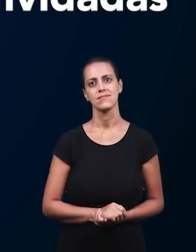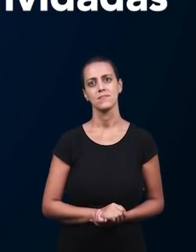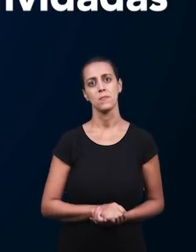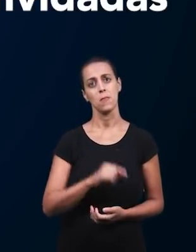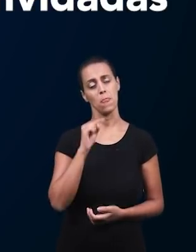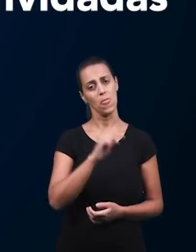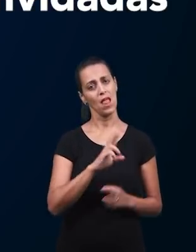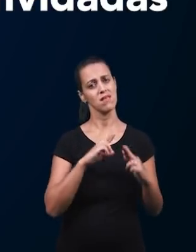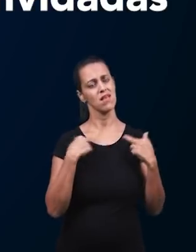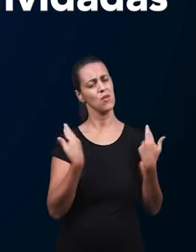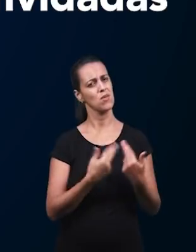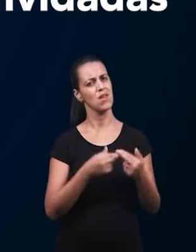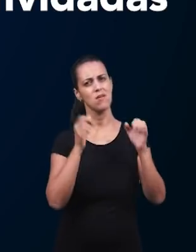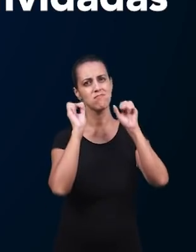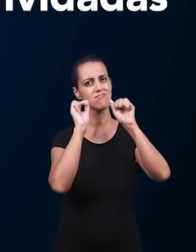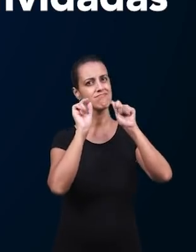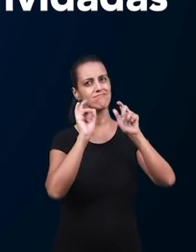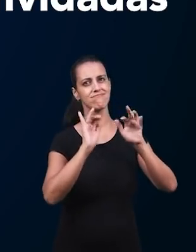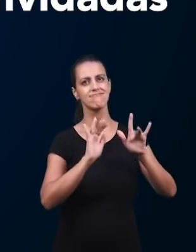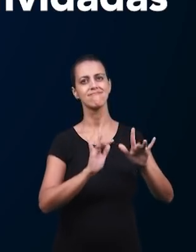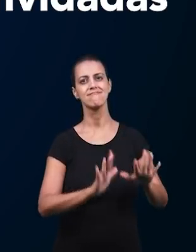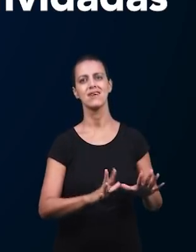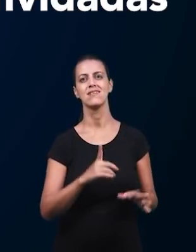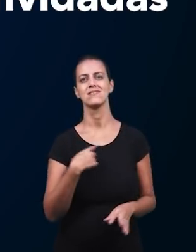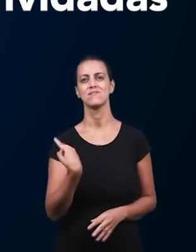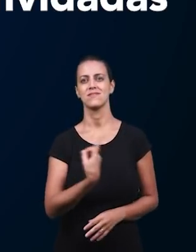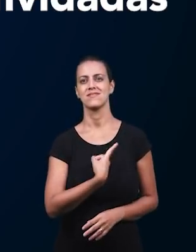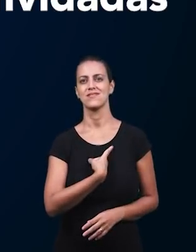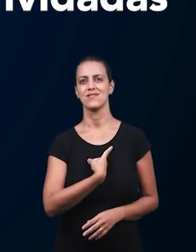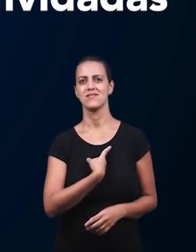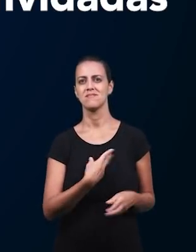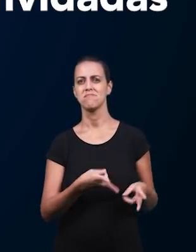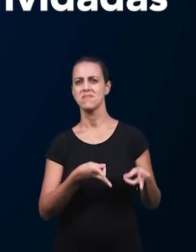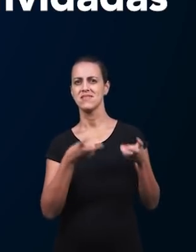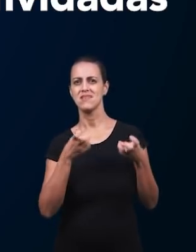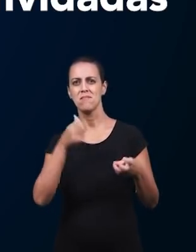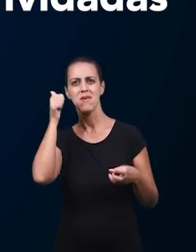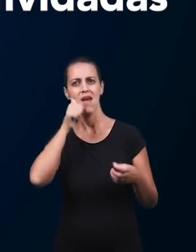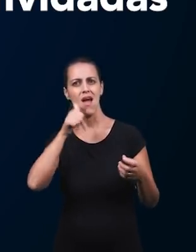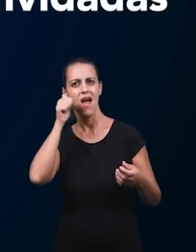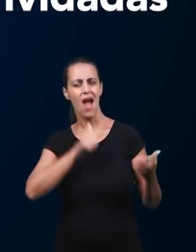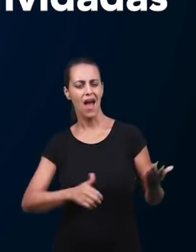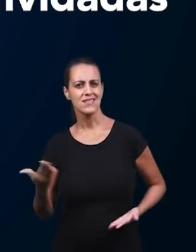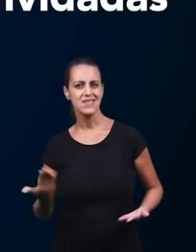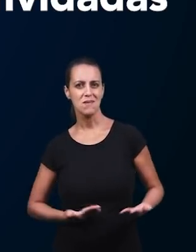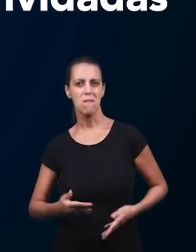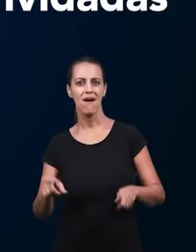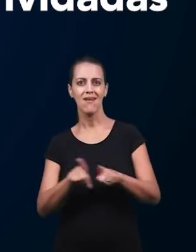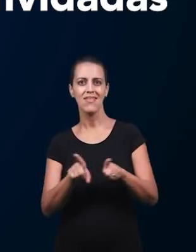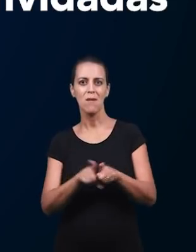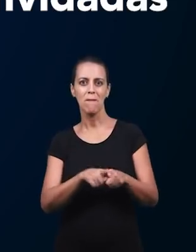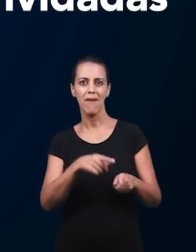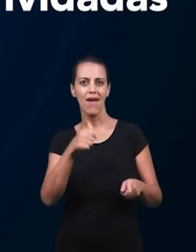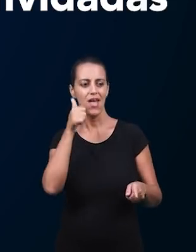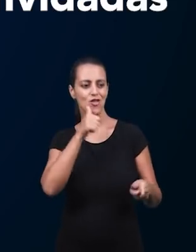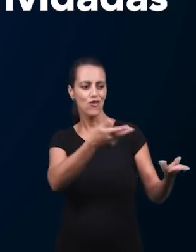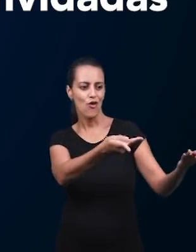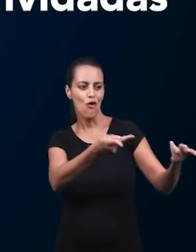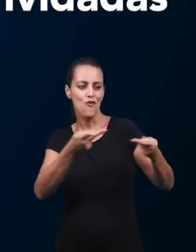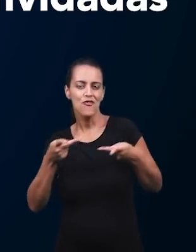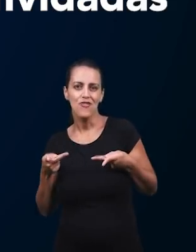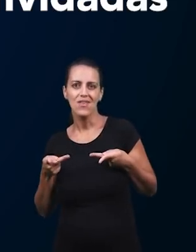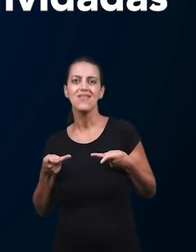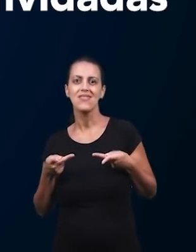These meetings have been very blissful for us because in those meetings we have noticed a